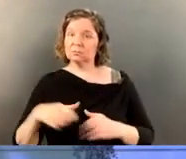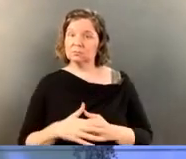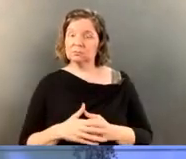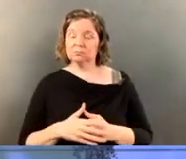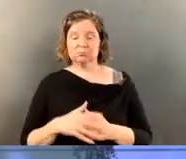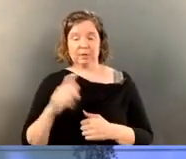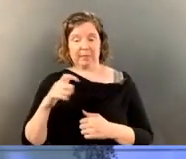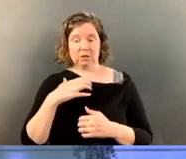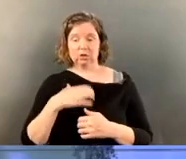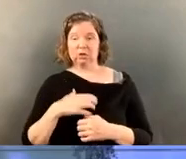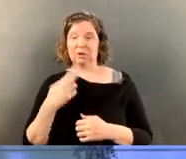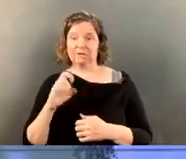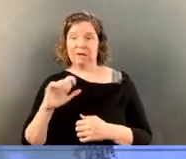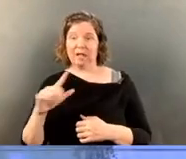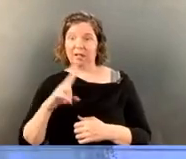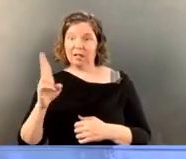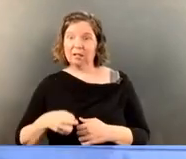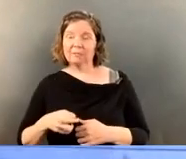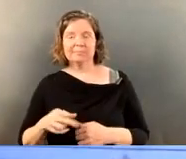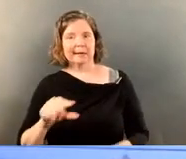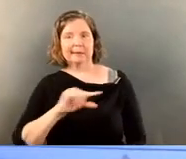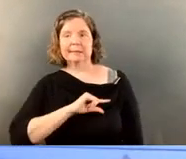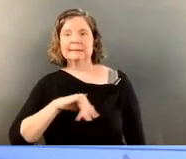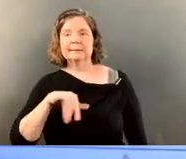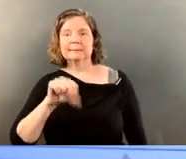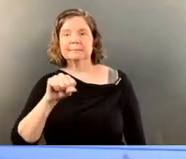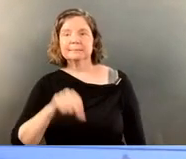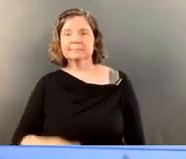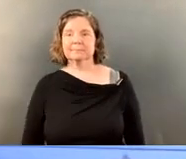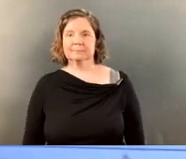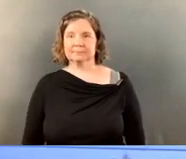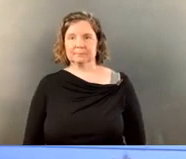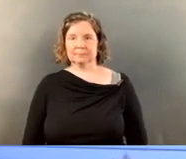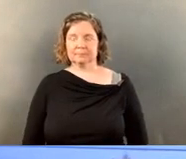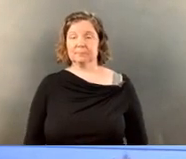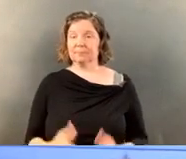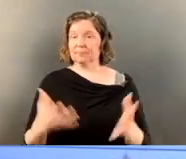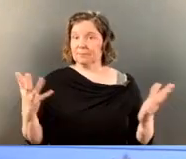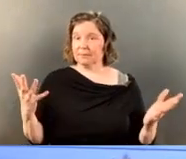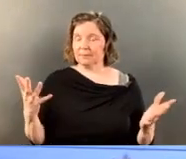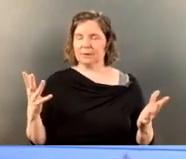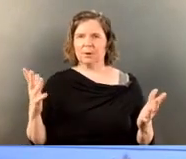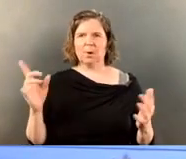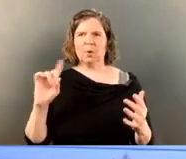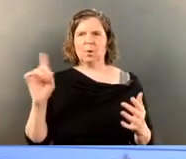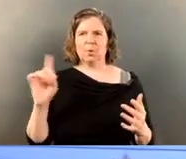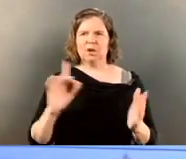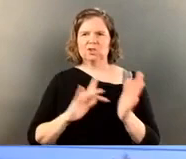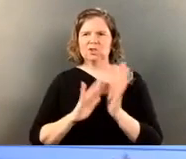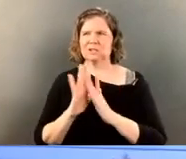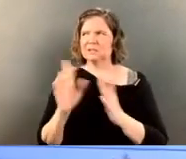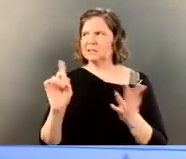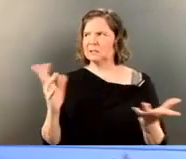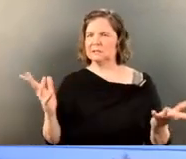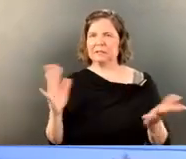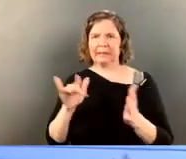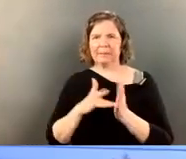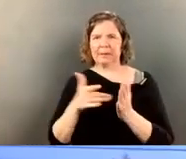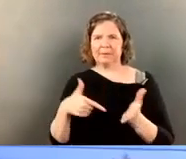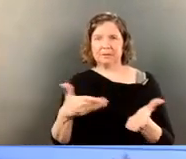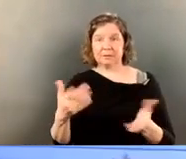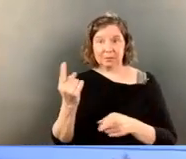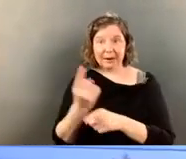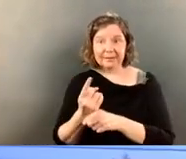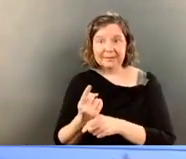they deserve hell. They're guilty. So where's Jesus in all this,